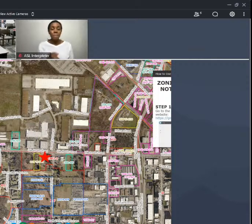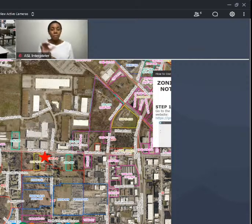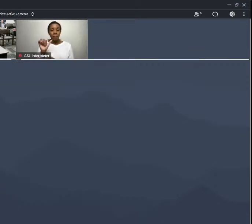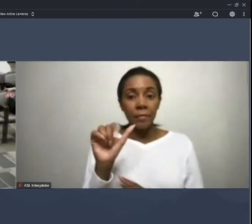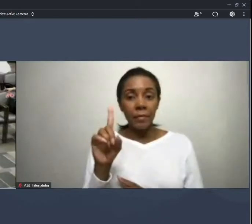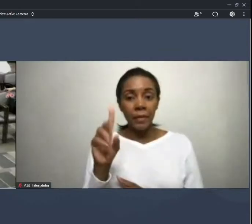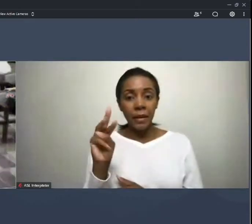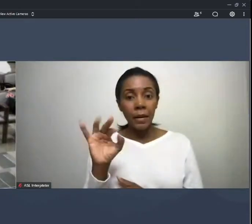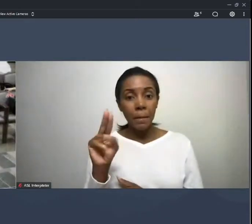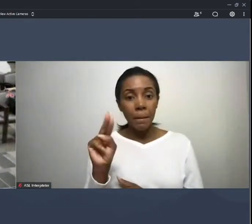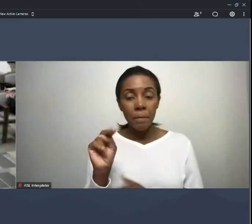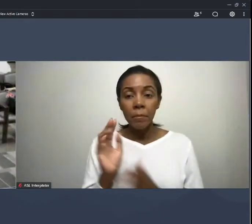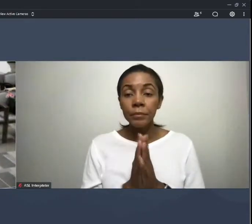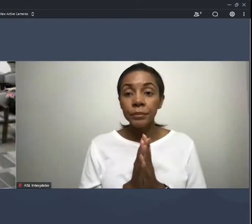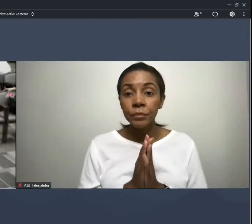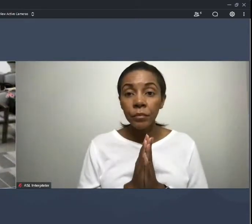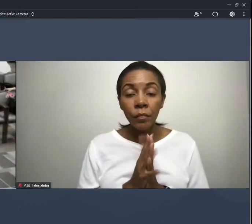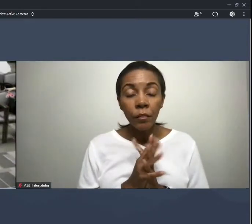Councilwoman Robinson.